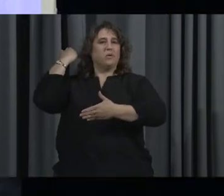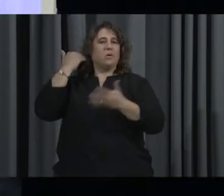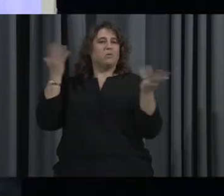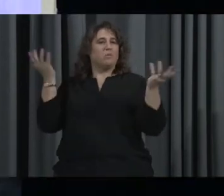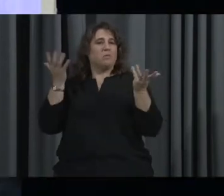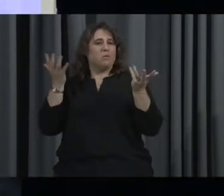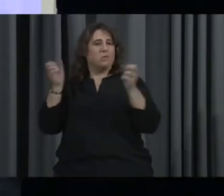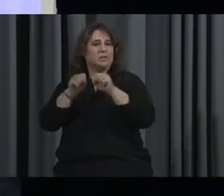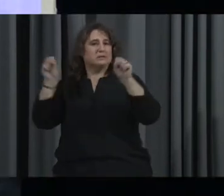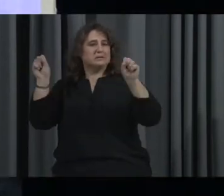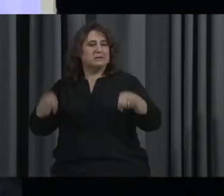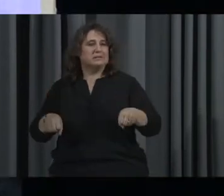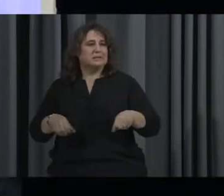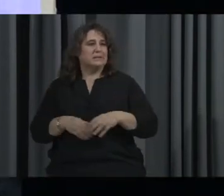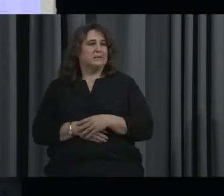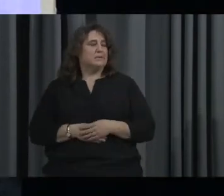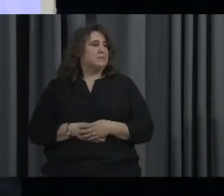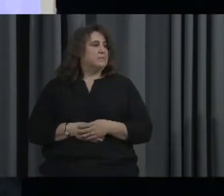What do you all think that one? I